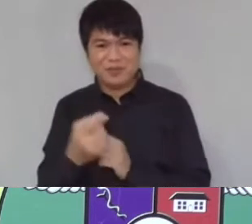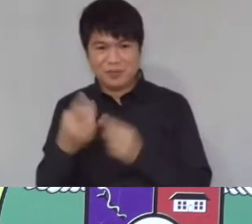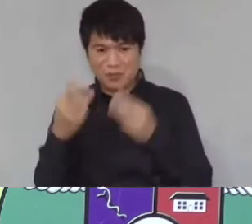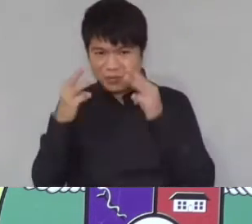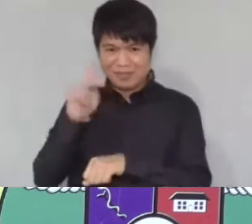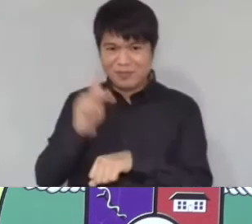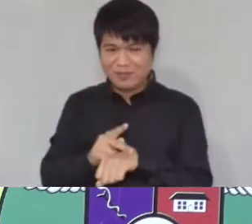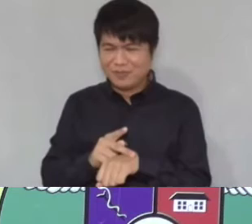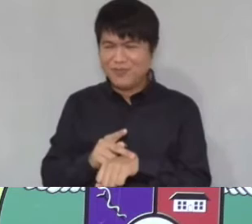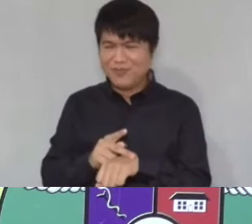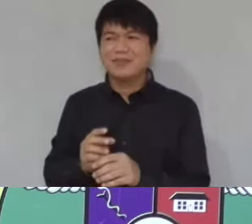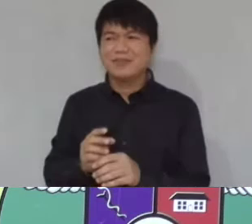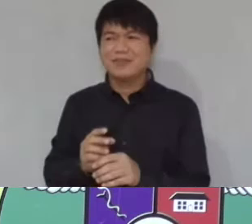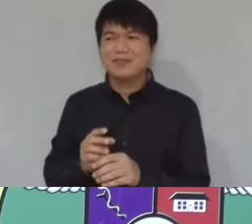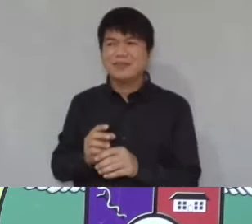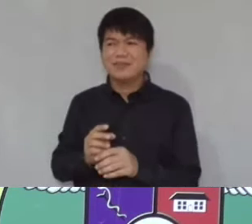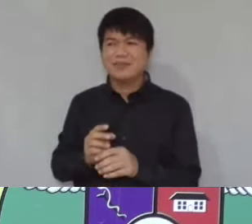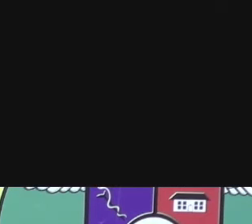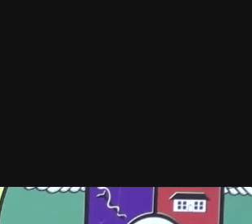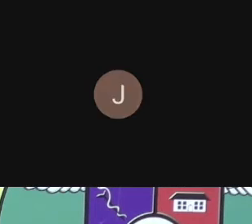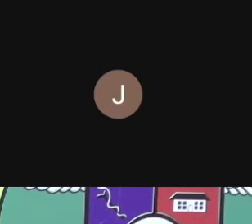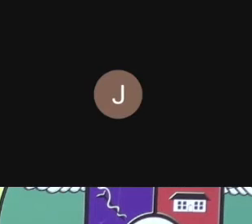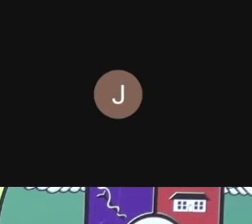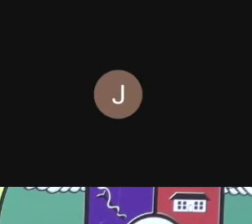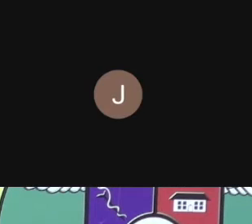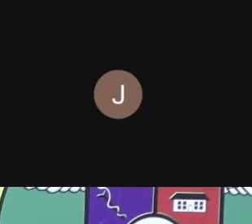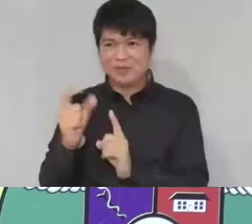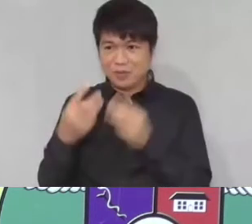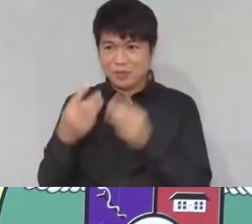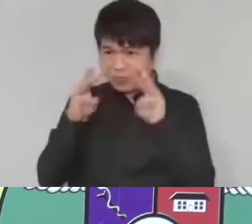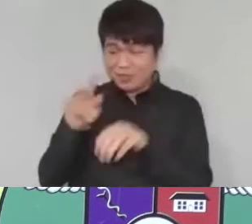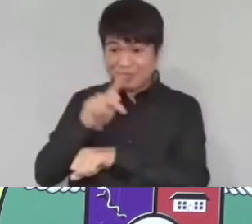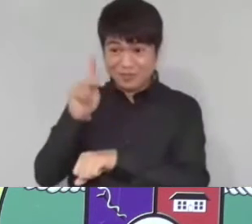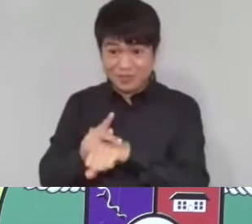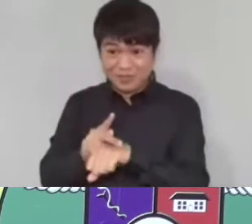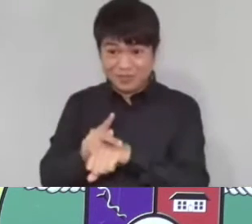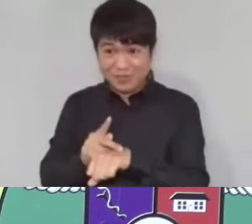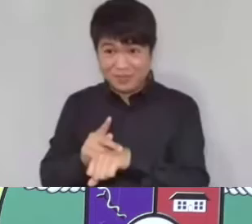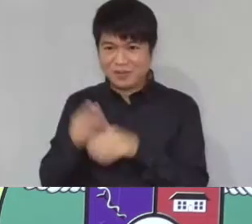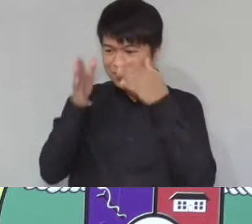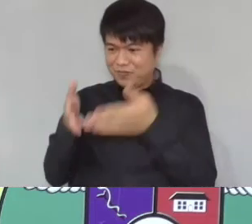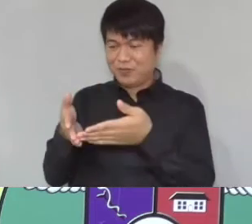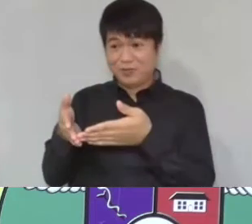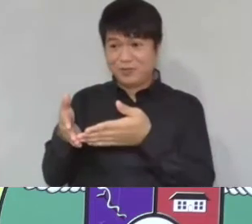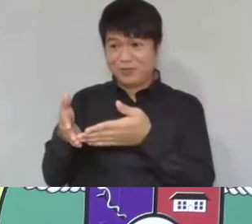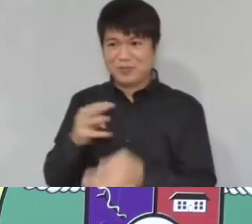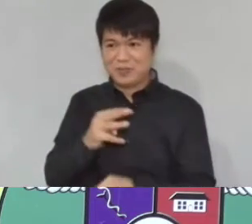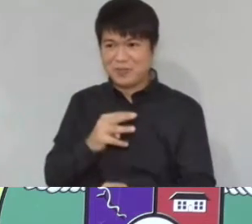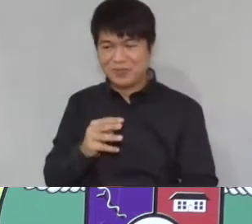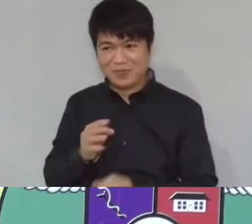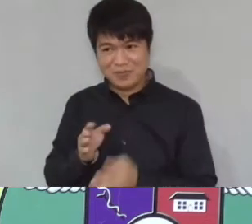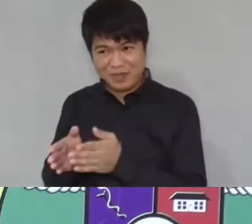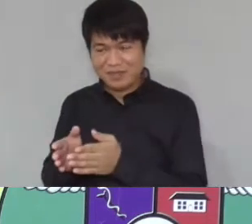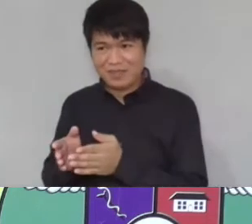especially engage Social Watch Philippines so that they can weigh in more in a focused manner into all